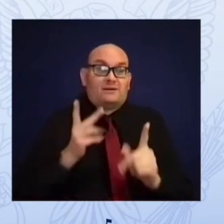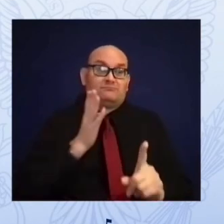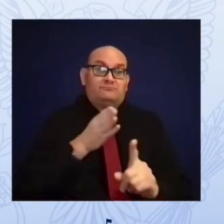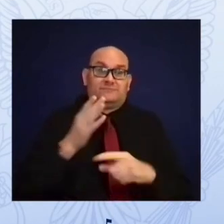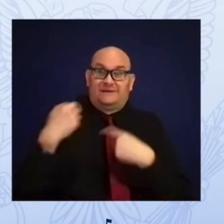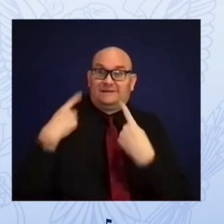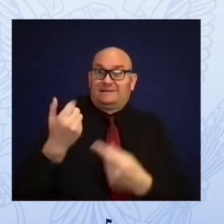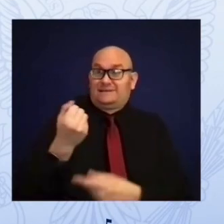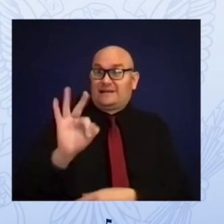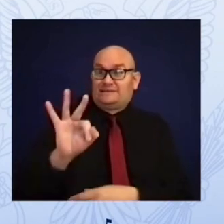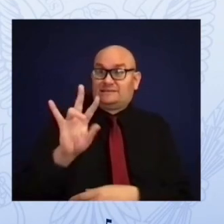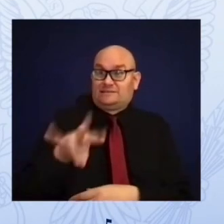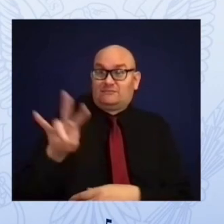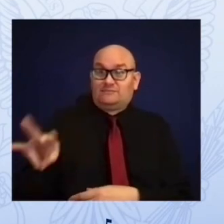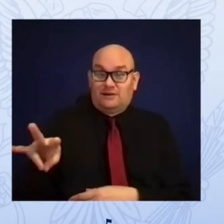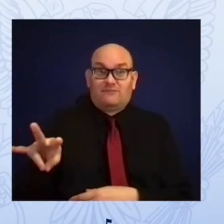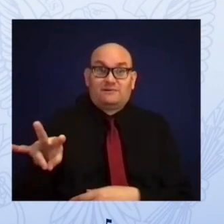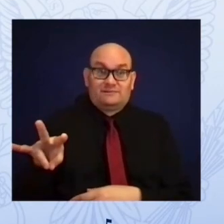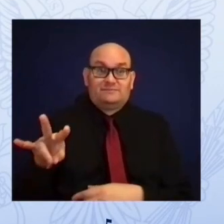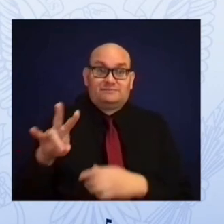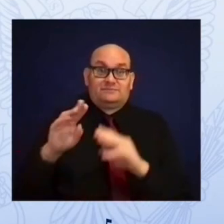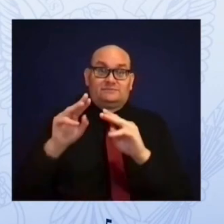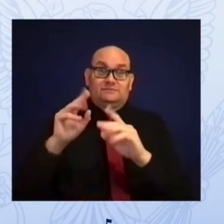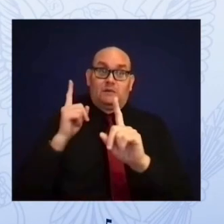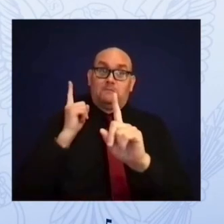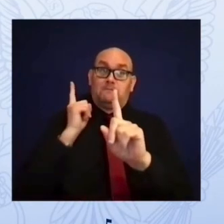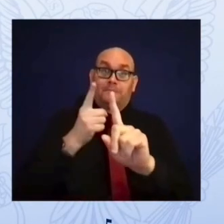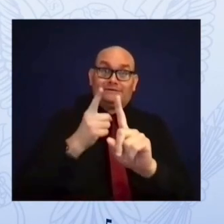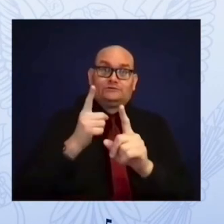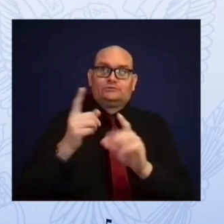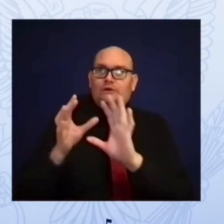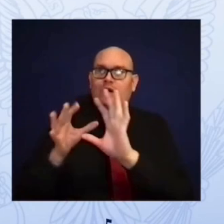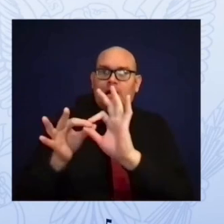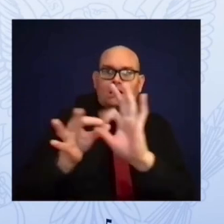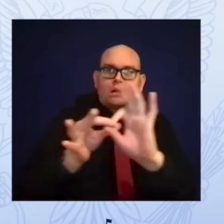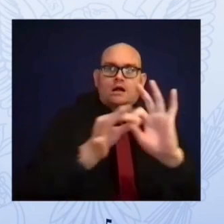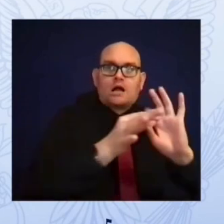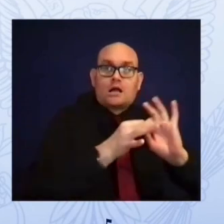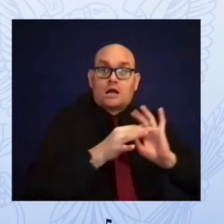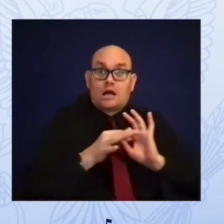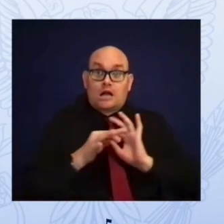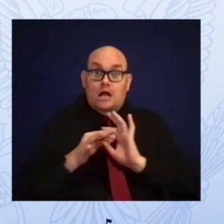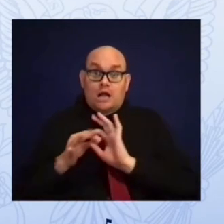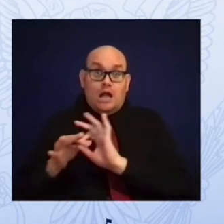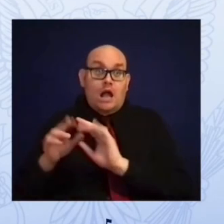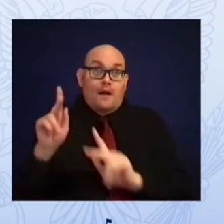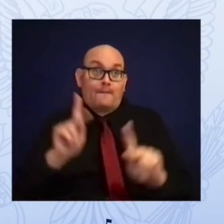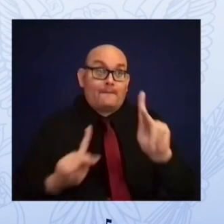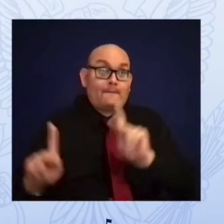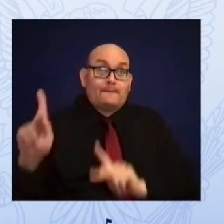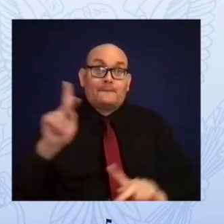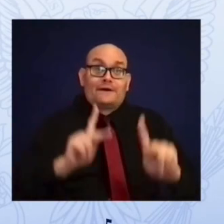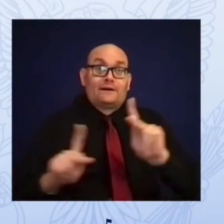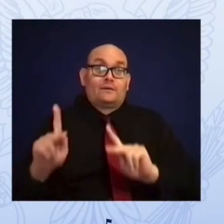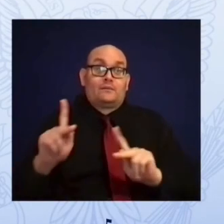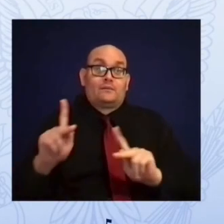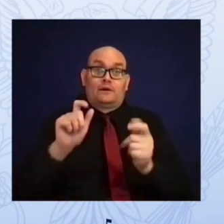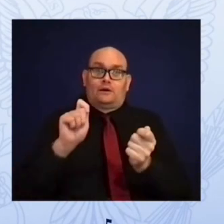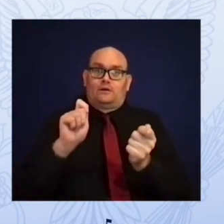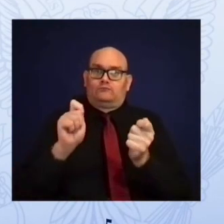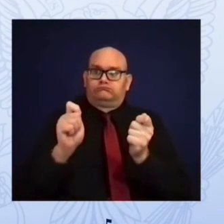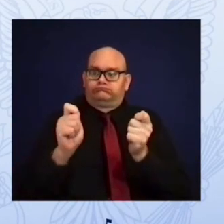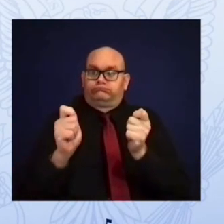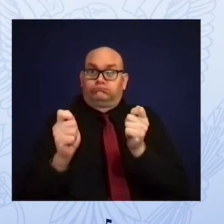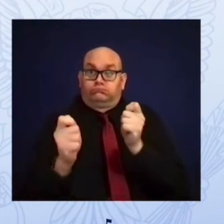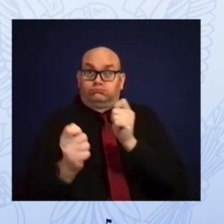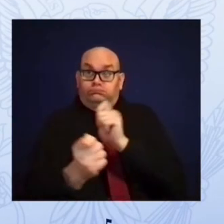evolving to meet the needs of their community. As our world evolves, the museum changes by listening, reacting, and staying